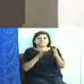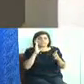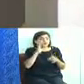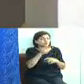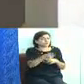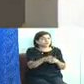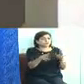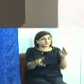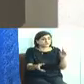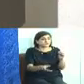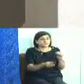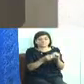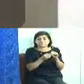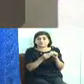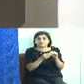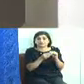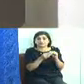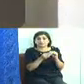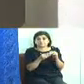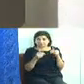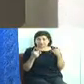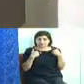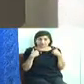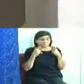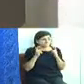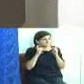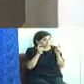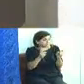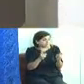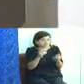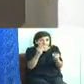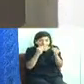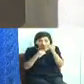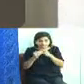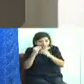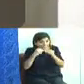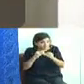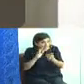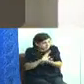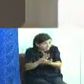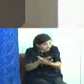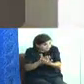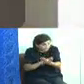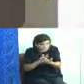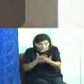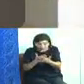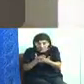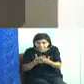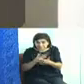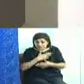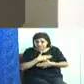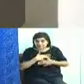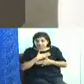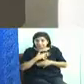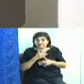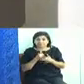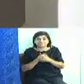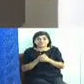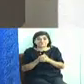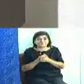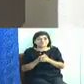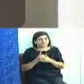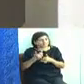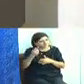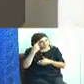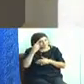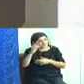add? Do you have gifts of hospitality? Do you like to cook? Entertain, those are needed to make a